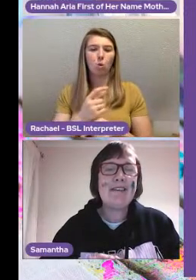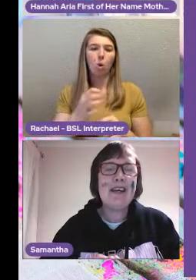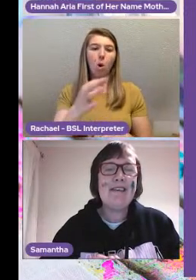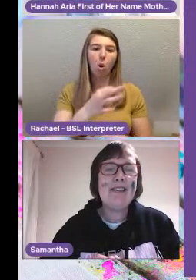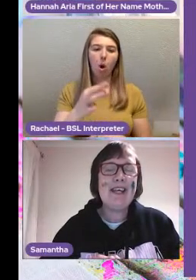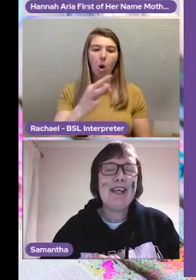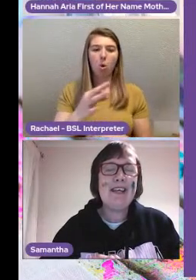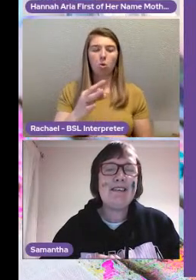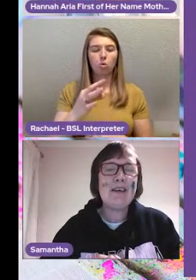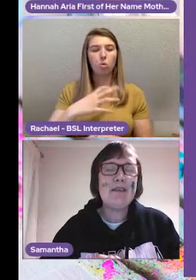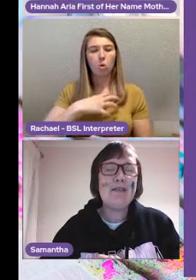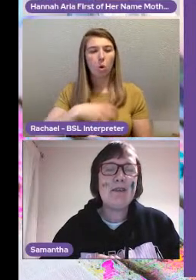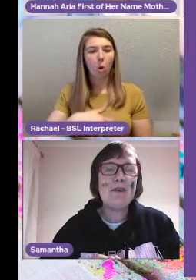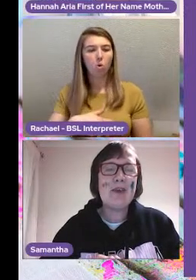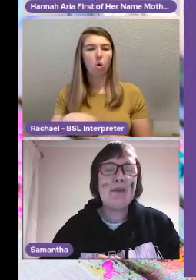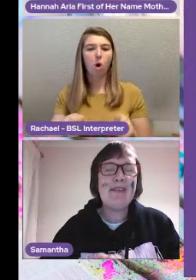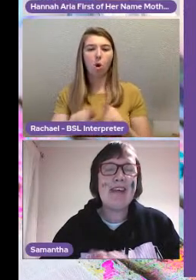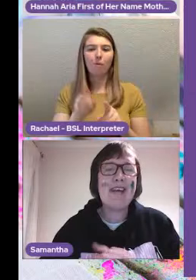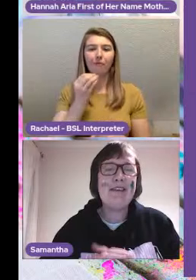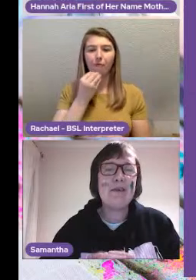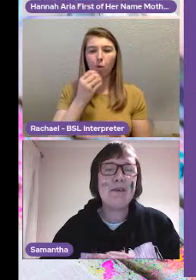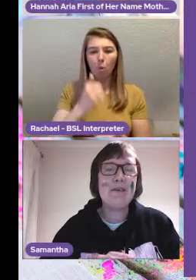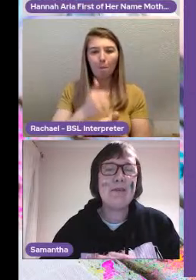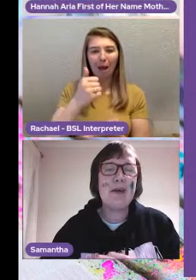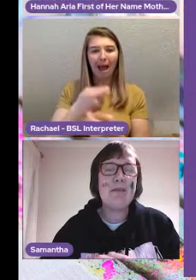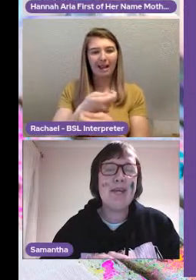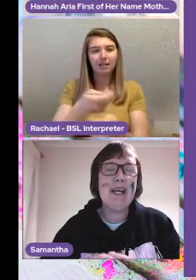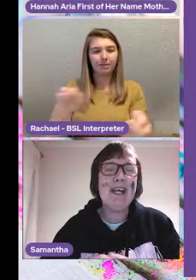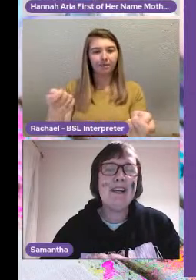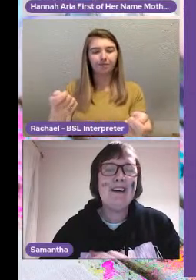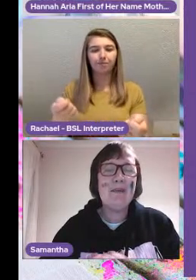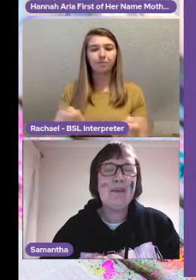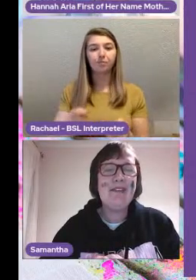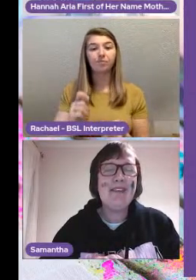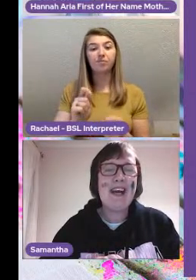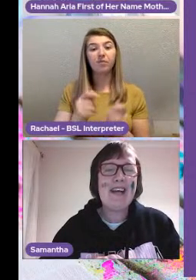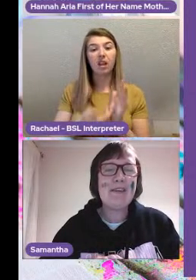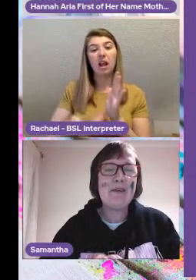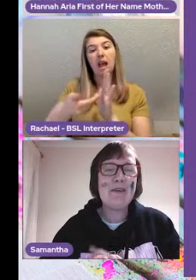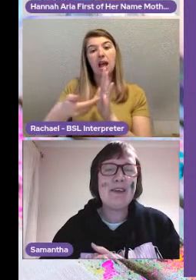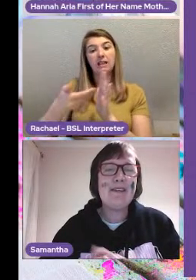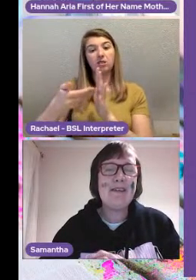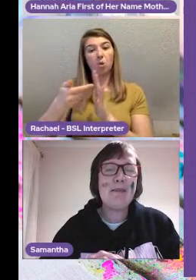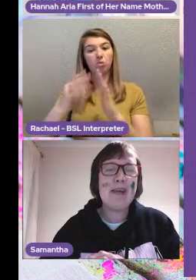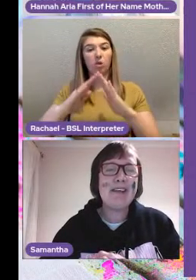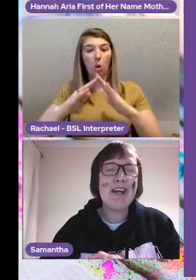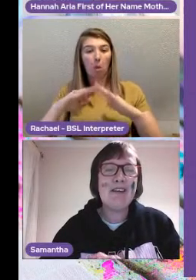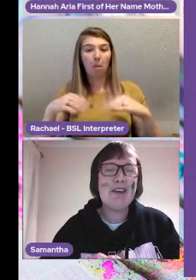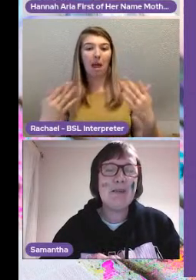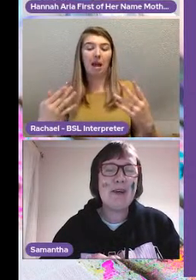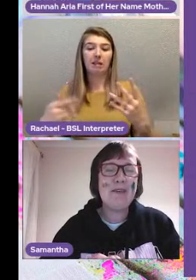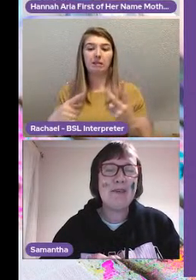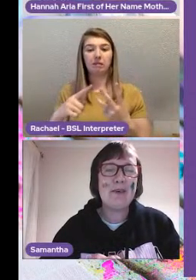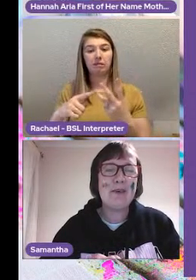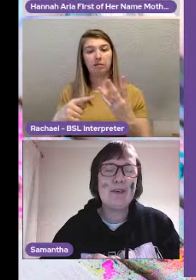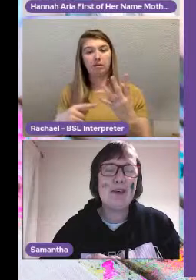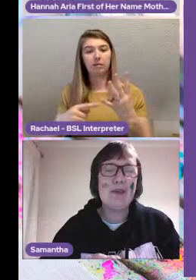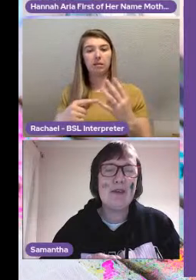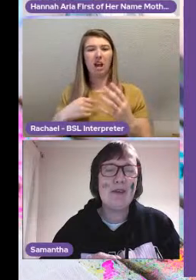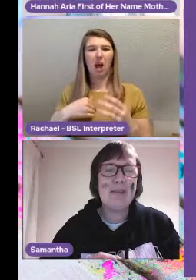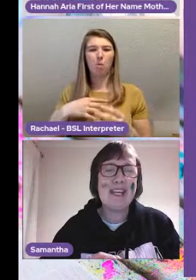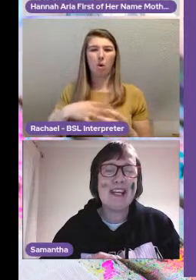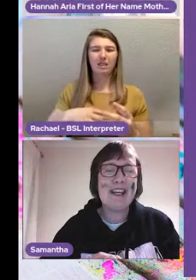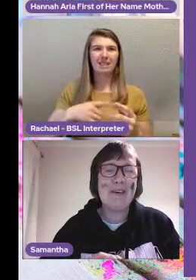the anxiety is going through to hope. That's added on by me. I wanted to add on despair and courage, but I thought, oh,